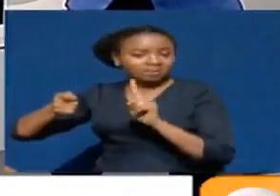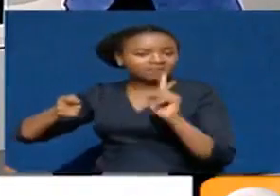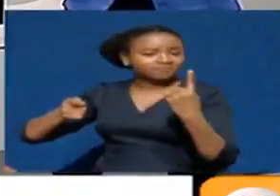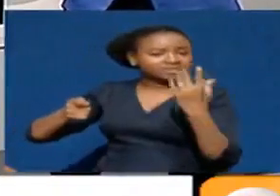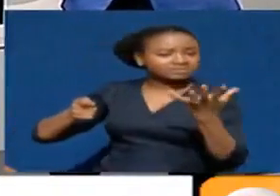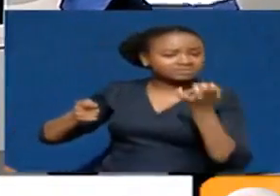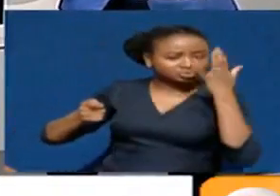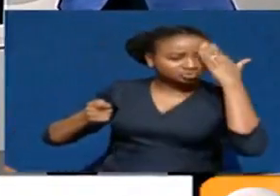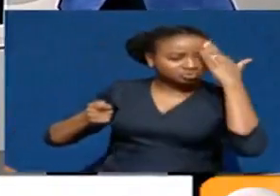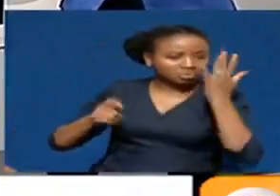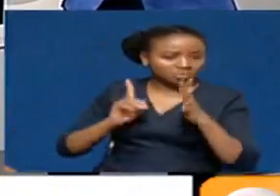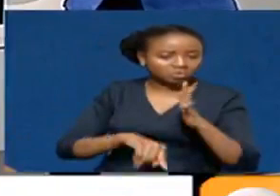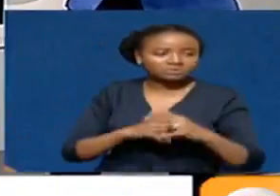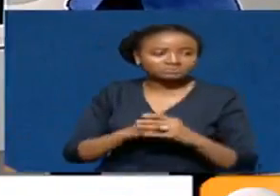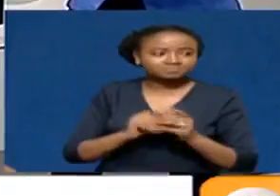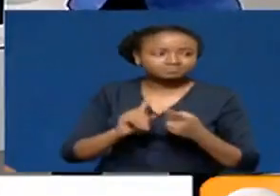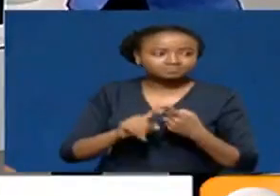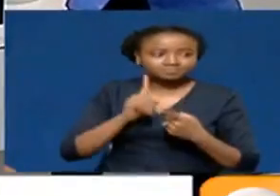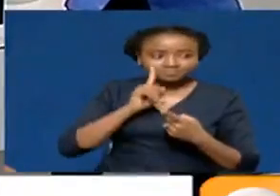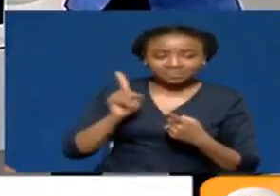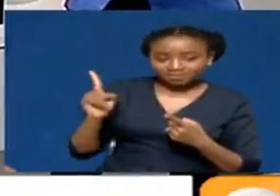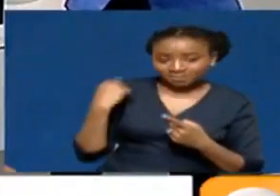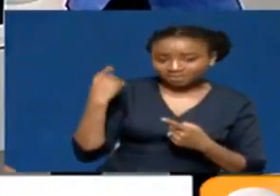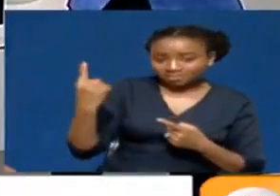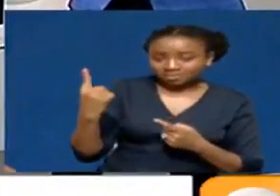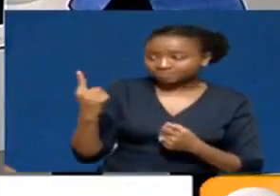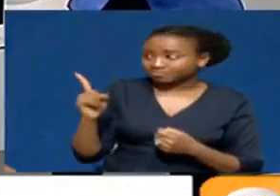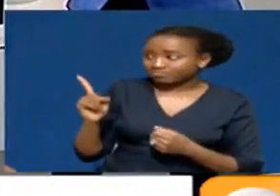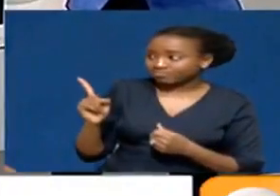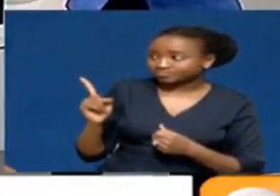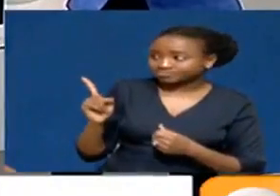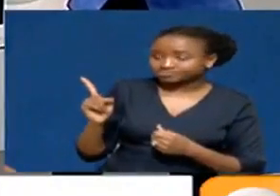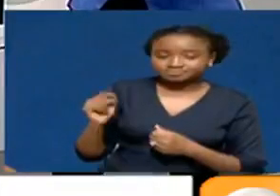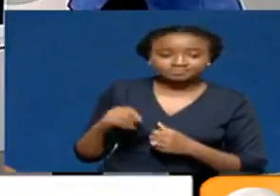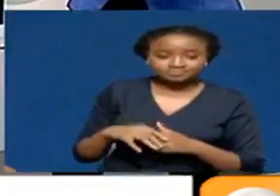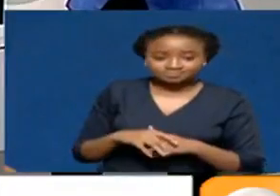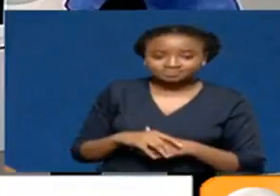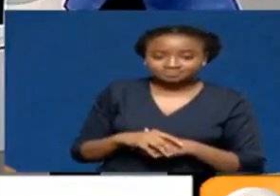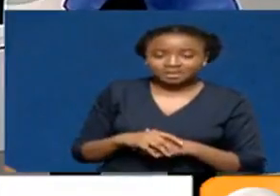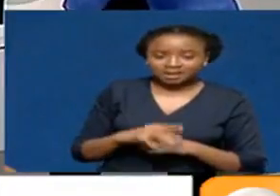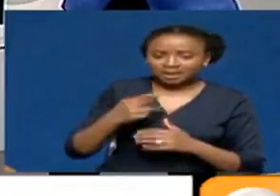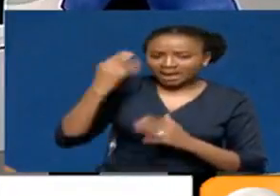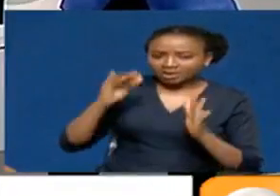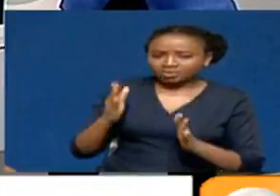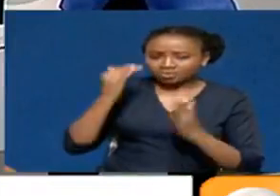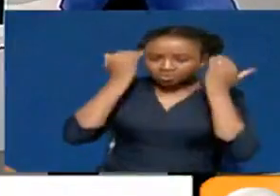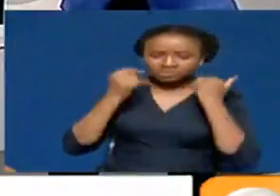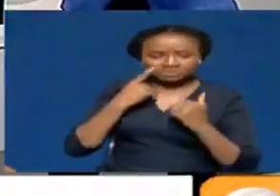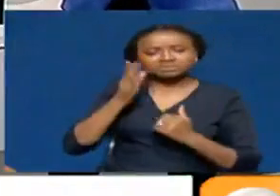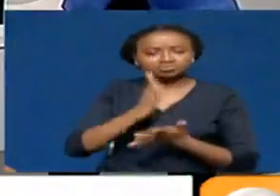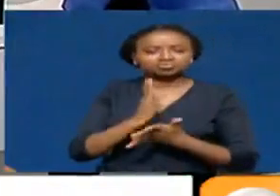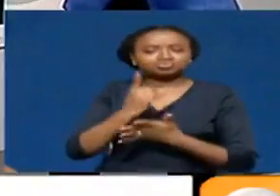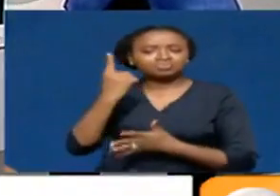doctrine of basic structure is applicable in Kenya. Now, the High Court found that it does, and that it limits the power